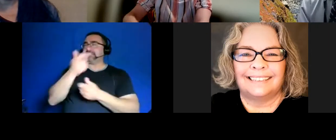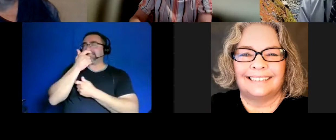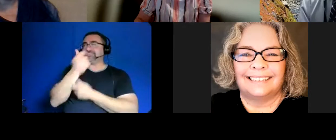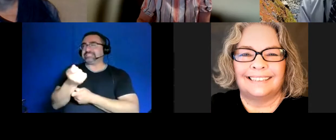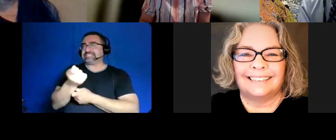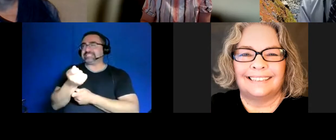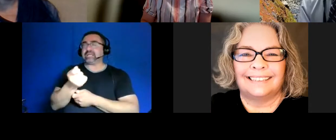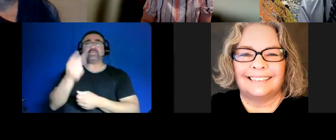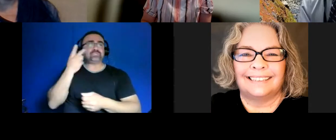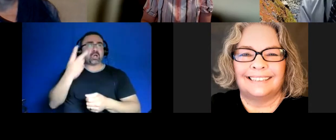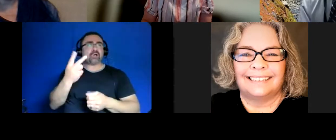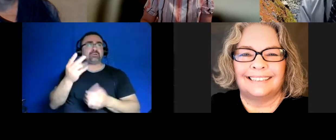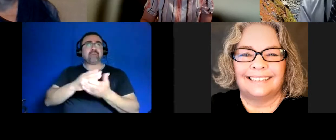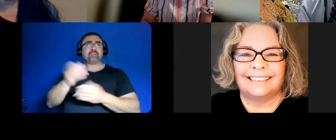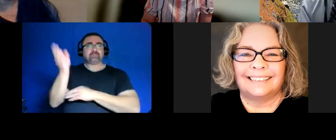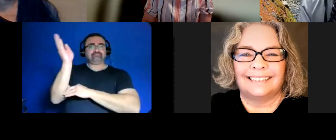data presented